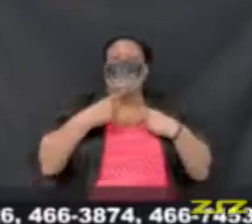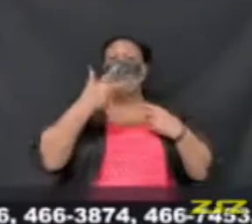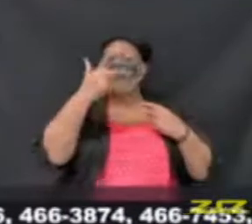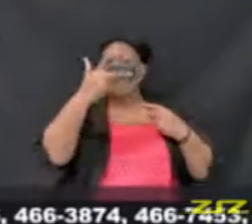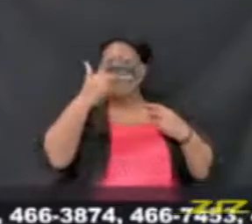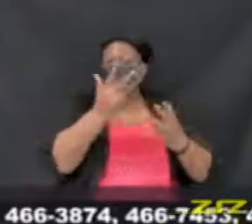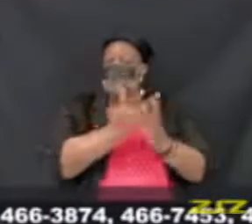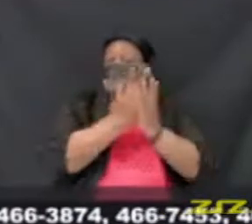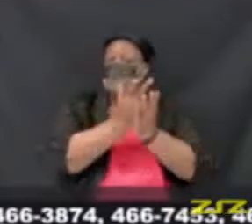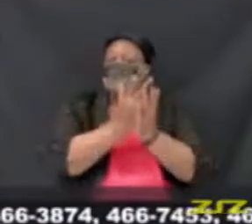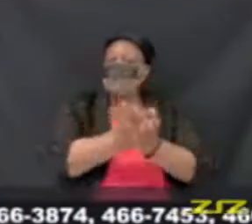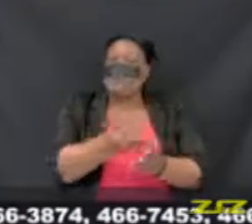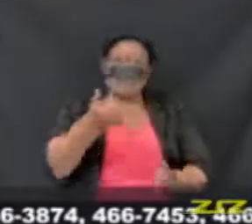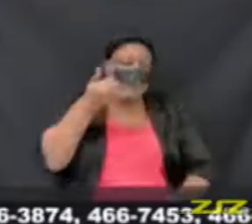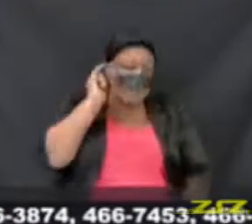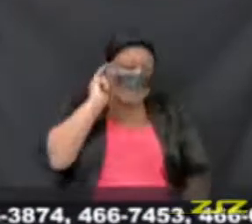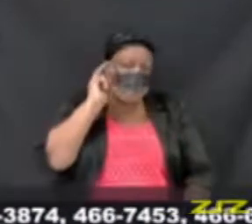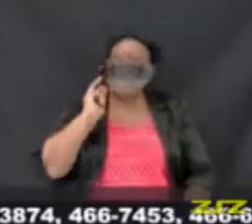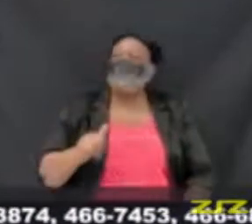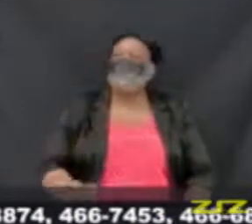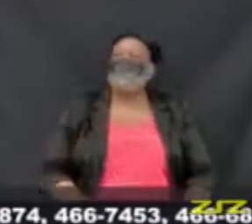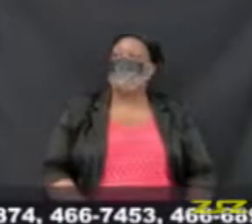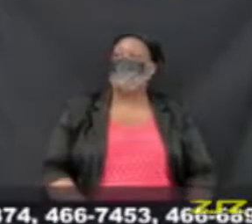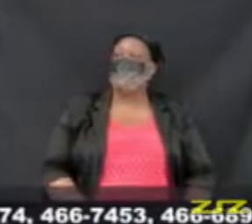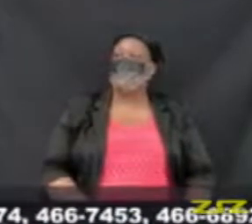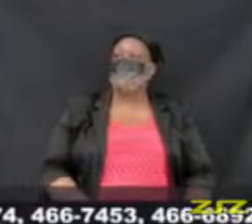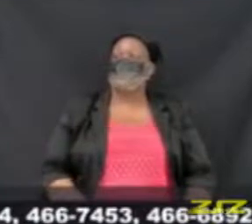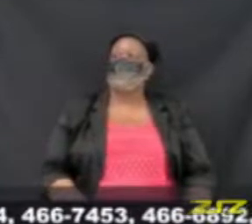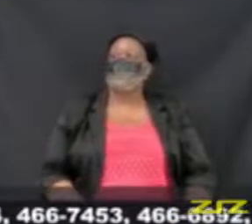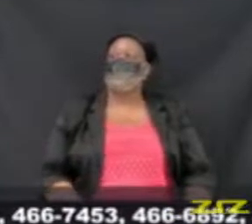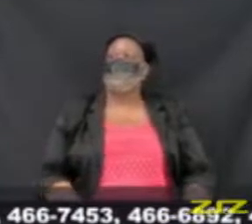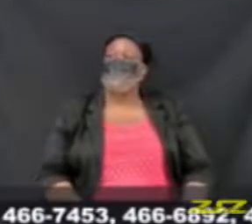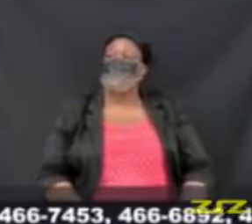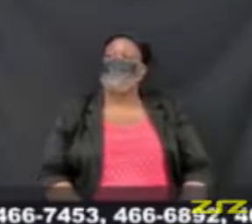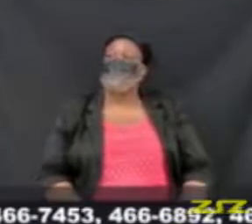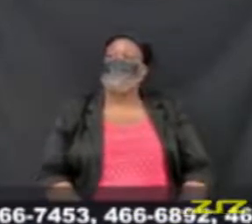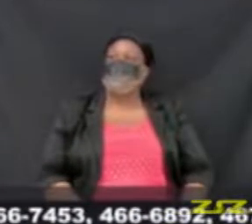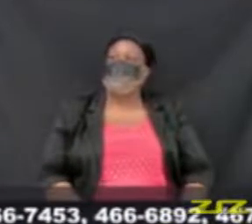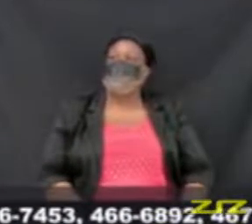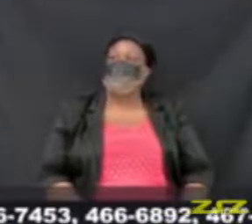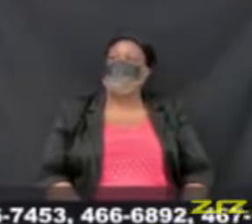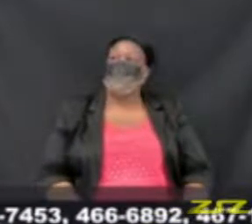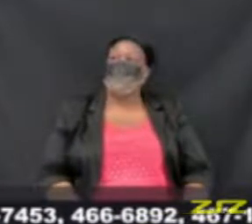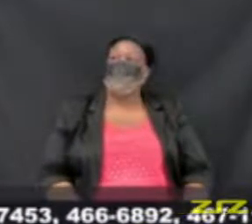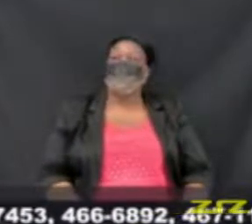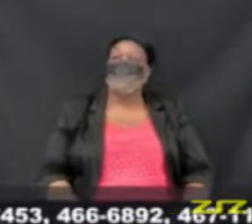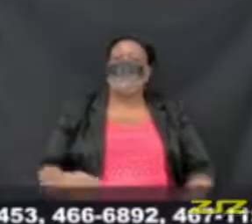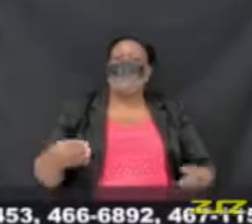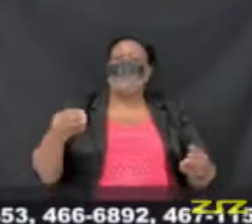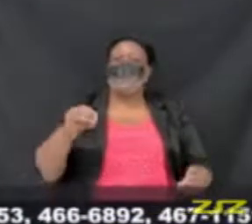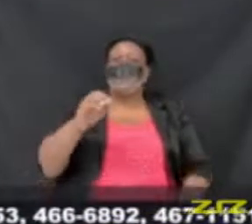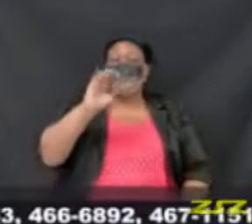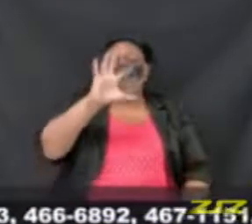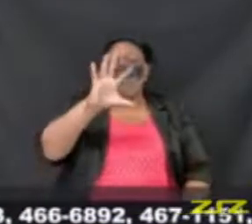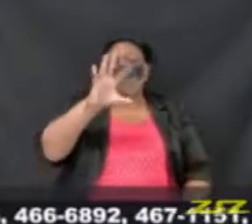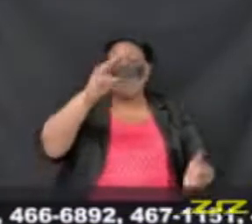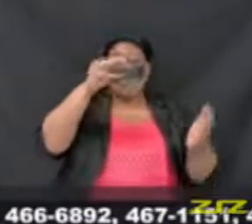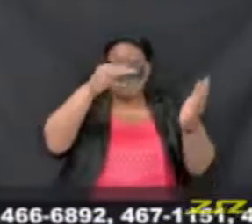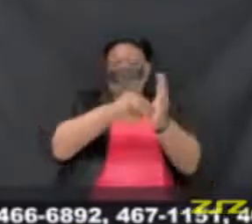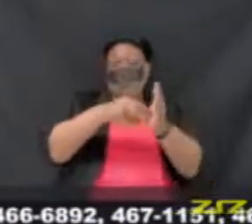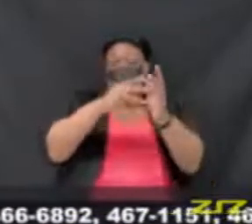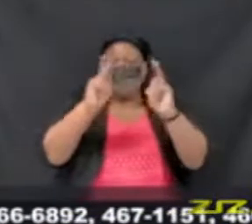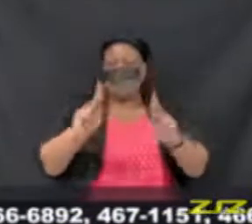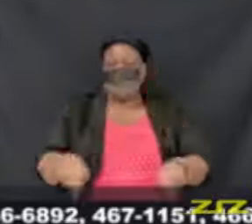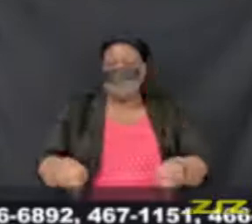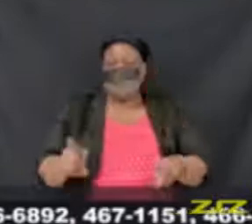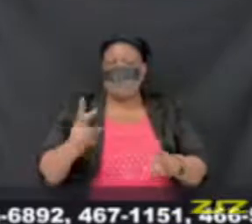the numbers shared by Tourism Authority, we had approximately 5,000 persons yesterday. But what